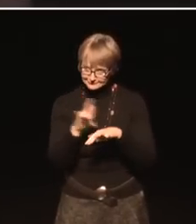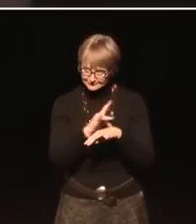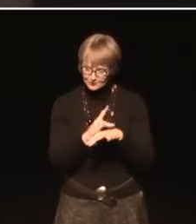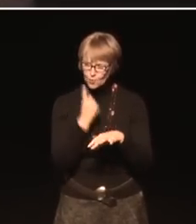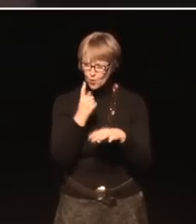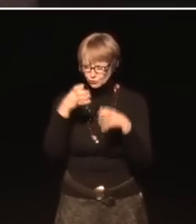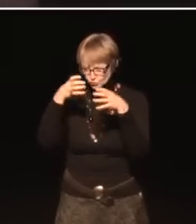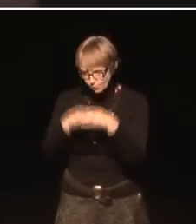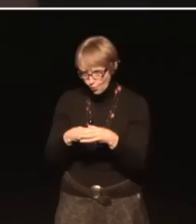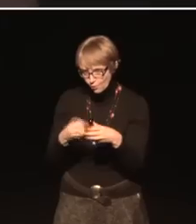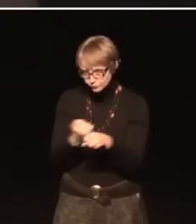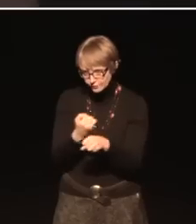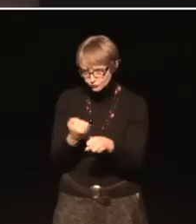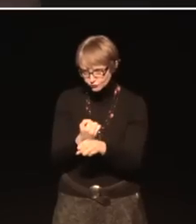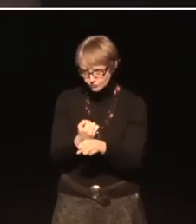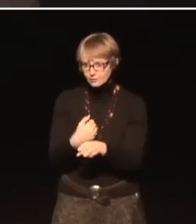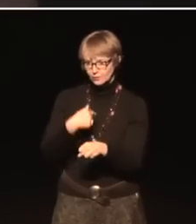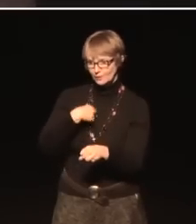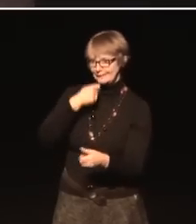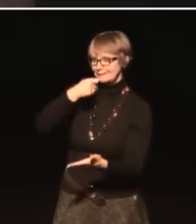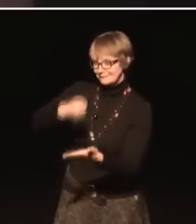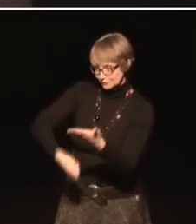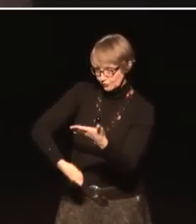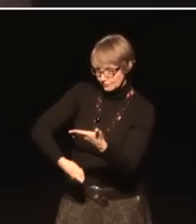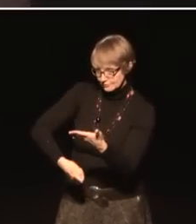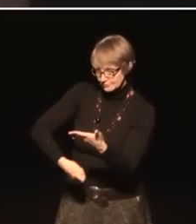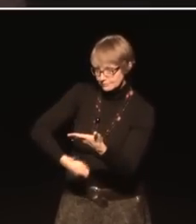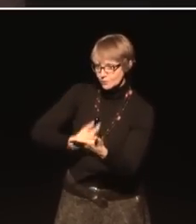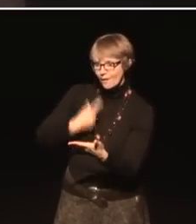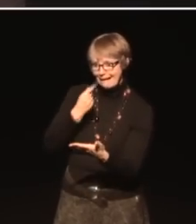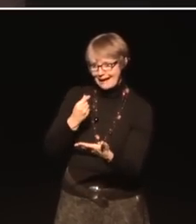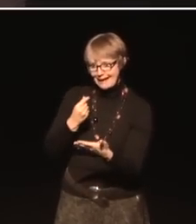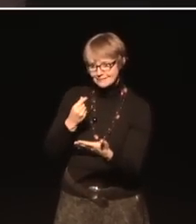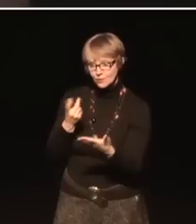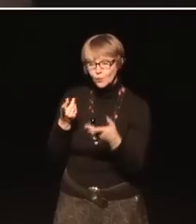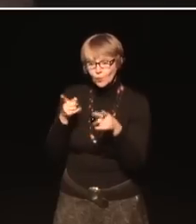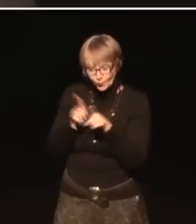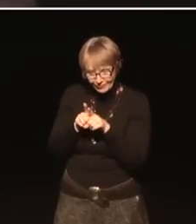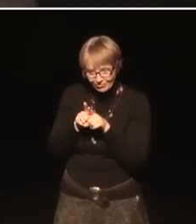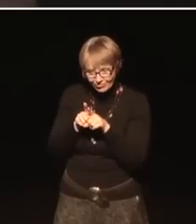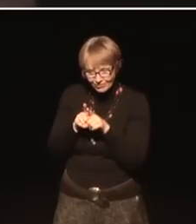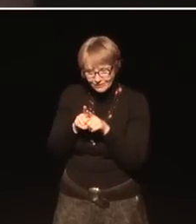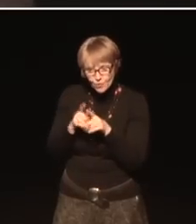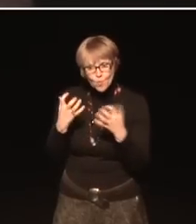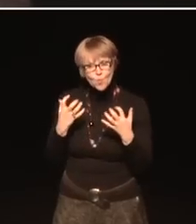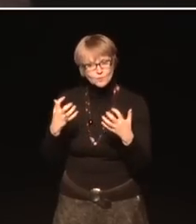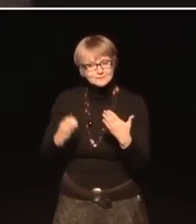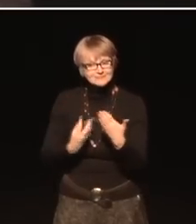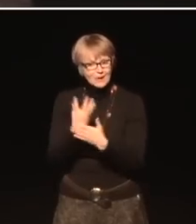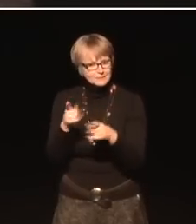scale piece. Really, we're going to commission that so that we can go out and do our audience development work alongside that, and I'll explain that a bit more in a